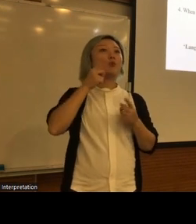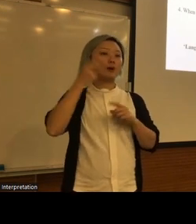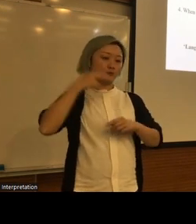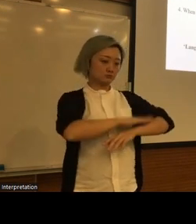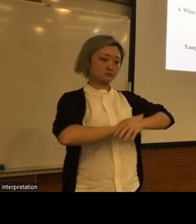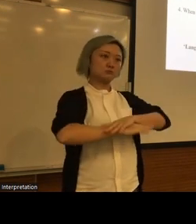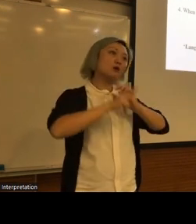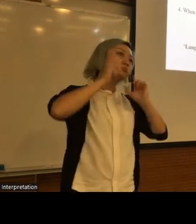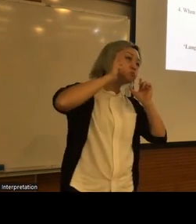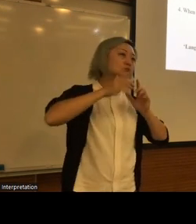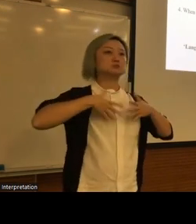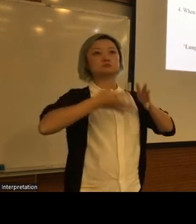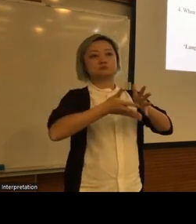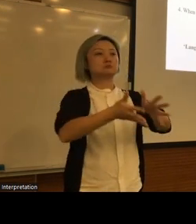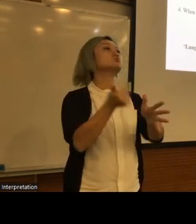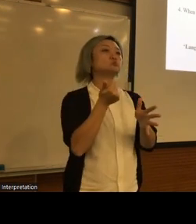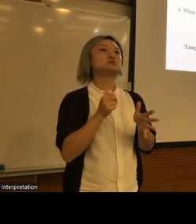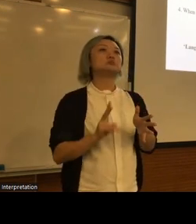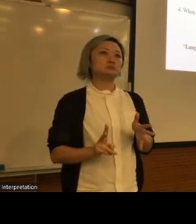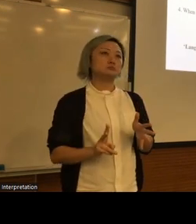head, bust, etc., etc.